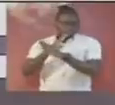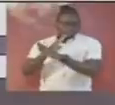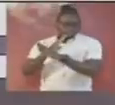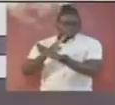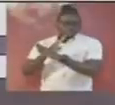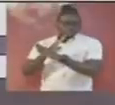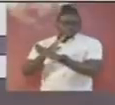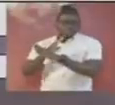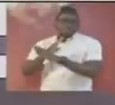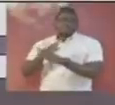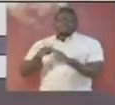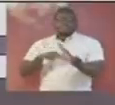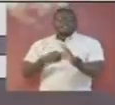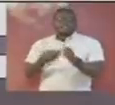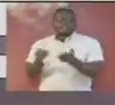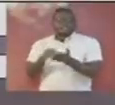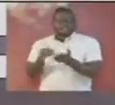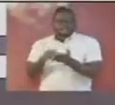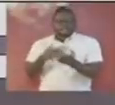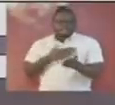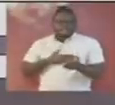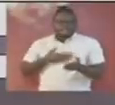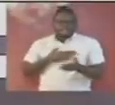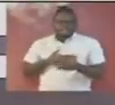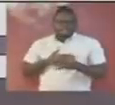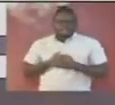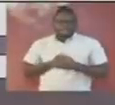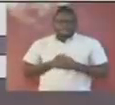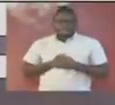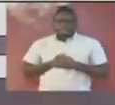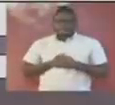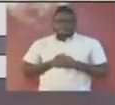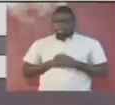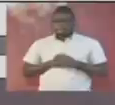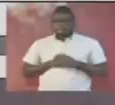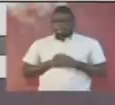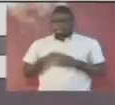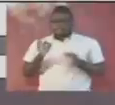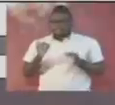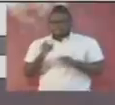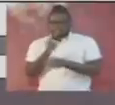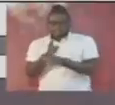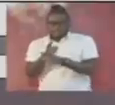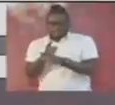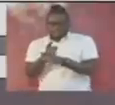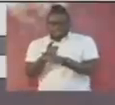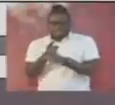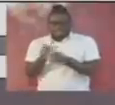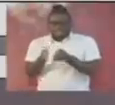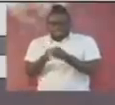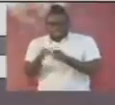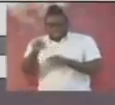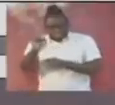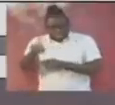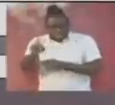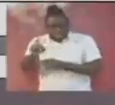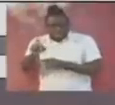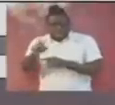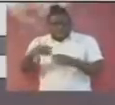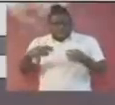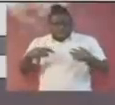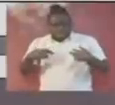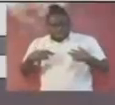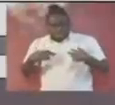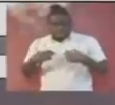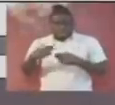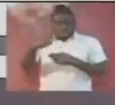response. Sure, not a problem. If I am correct, you asked if we need herd immunity to end the pandemic. I just want